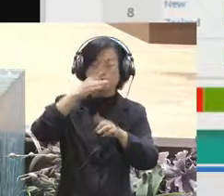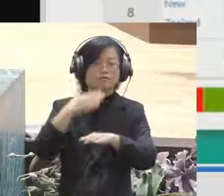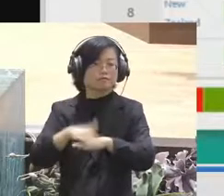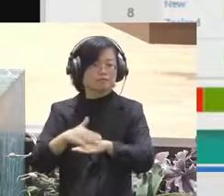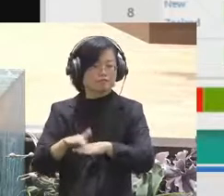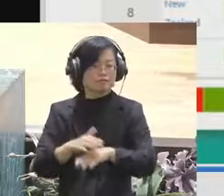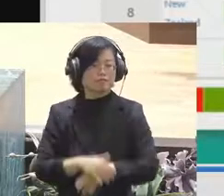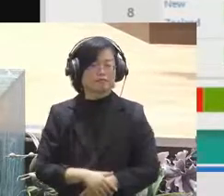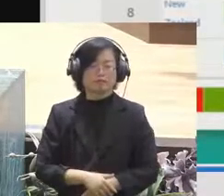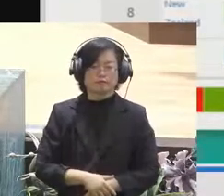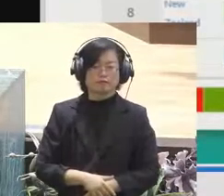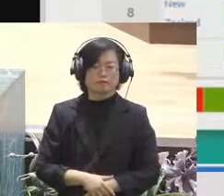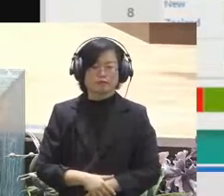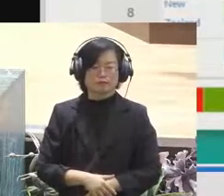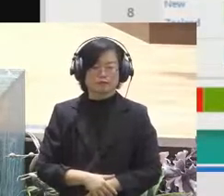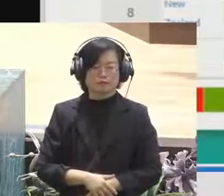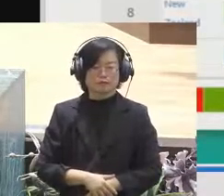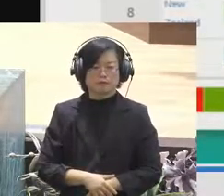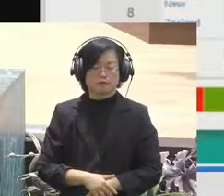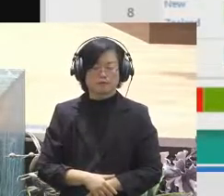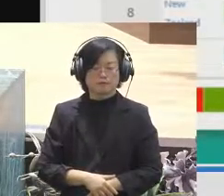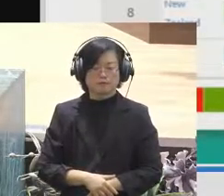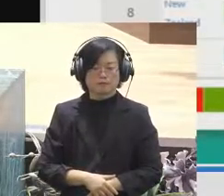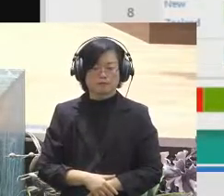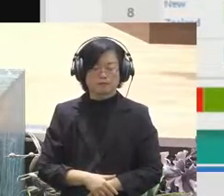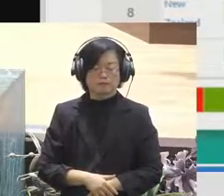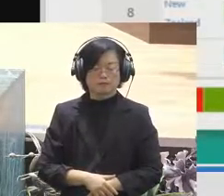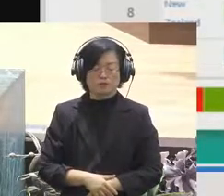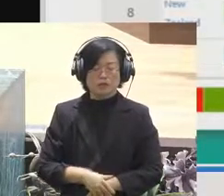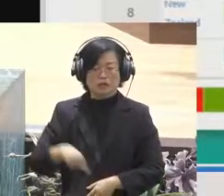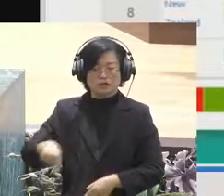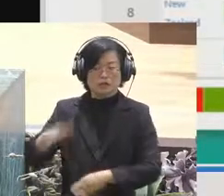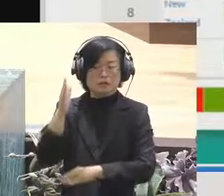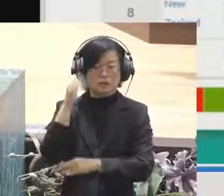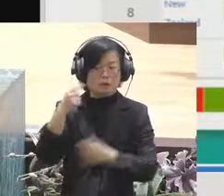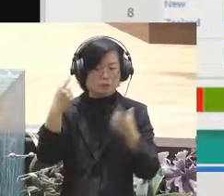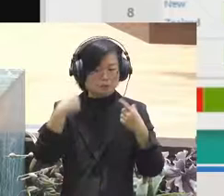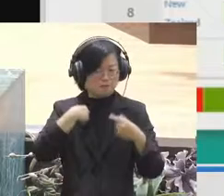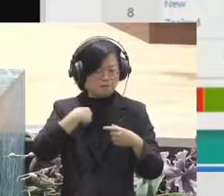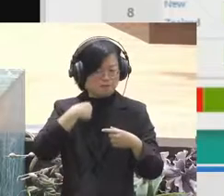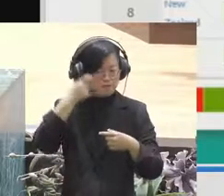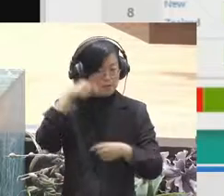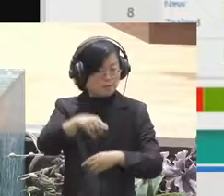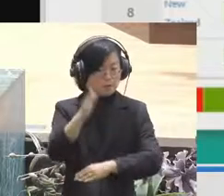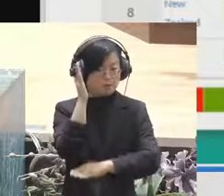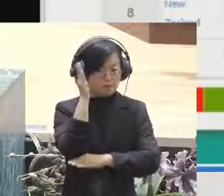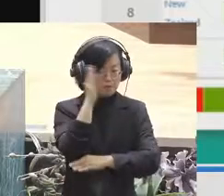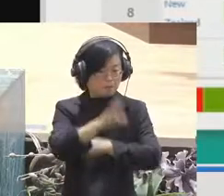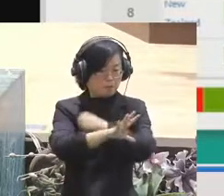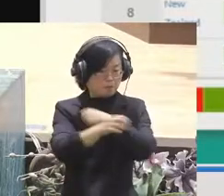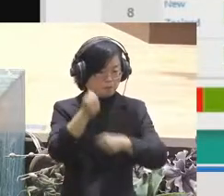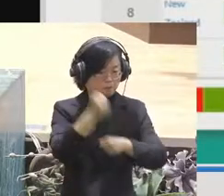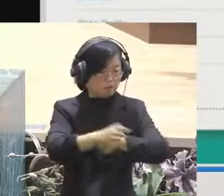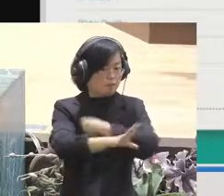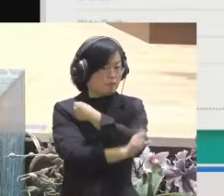and the methodology at the national level will considerably improve the global ranking of Pakistan as